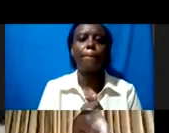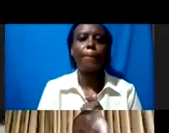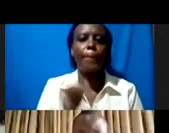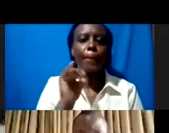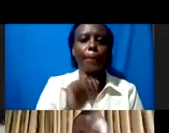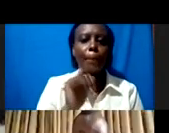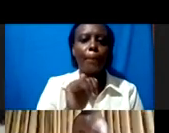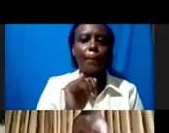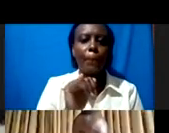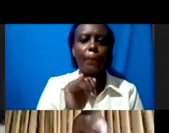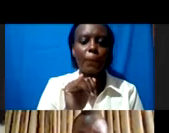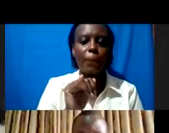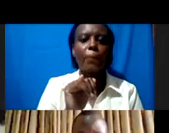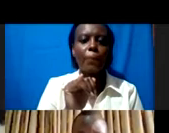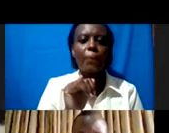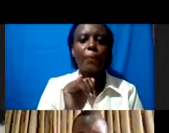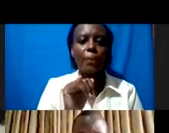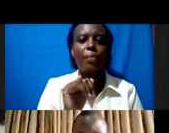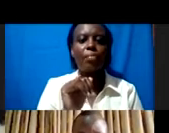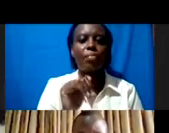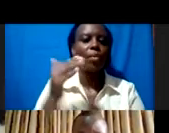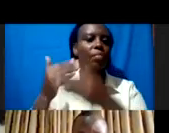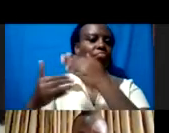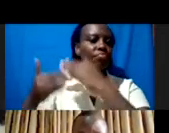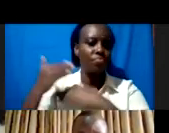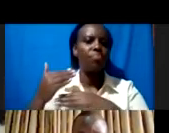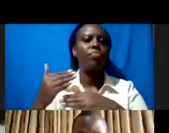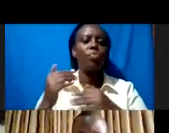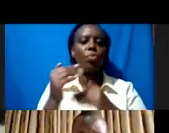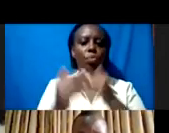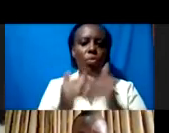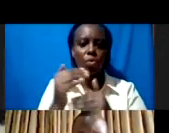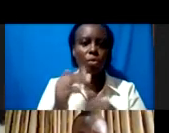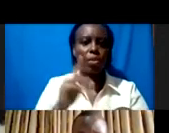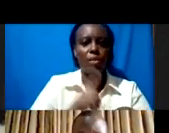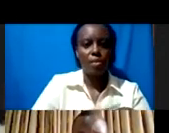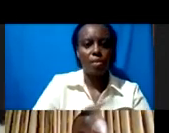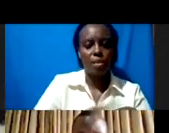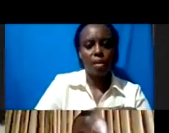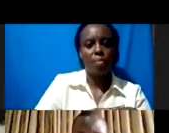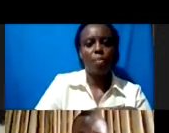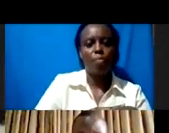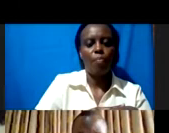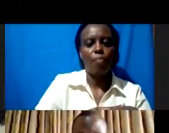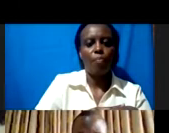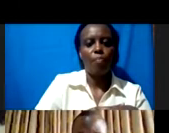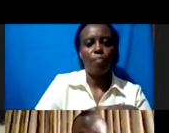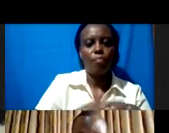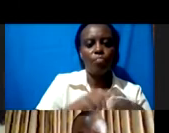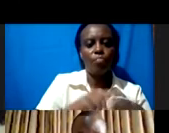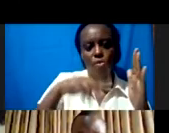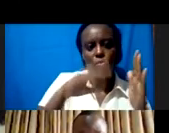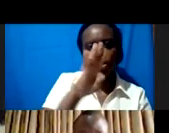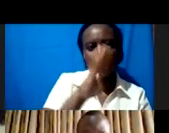the background from which we should proceed when we are looking at the BBI risks